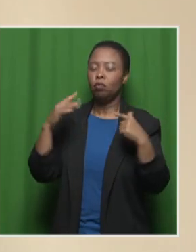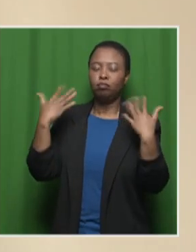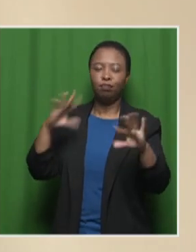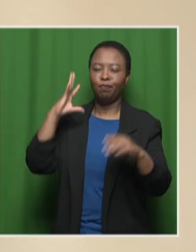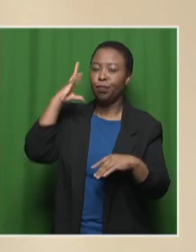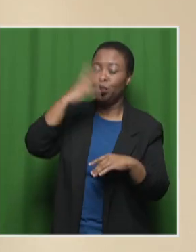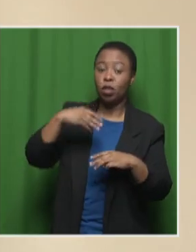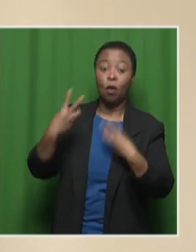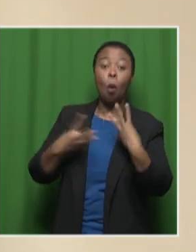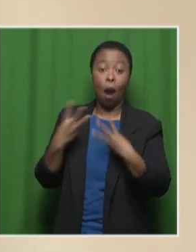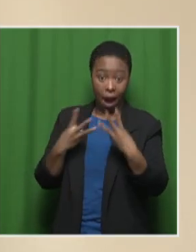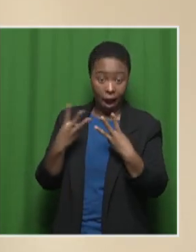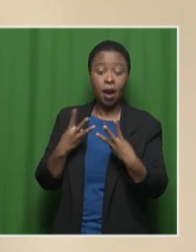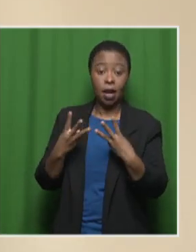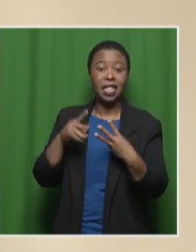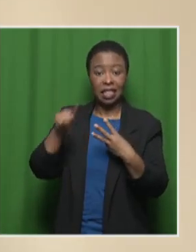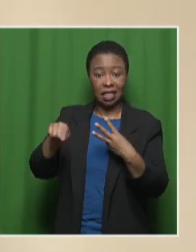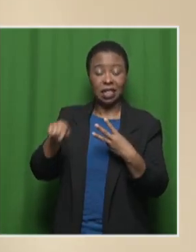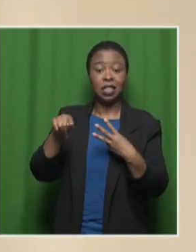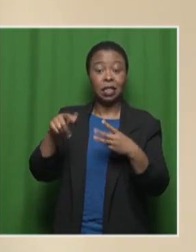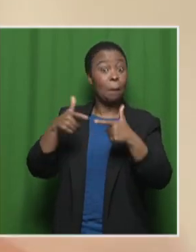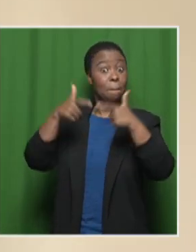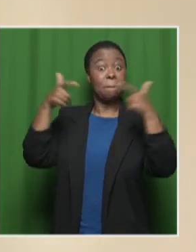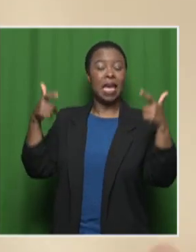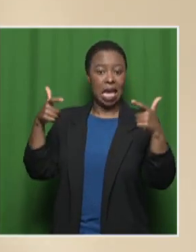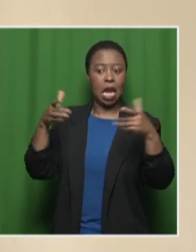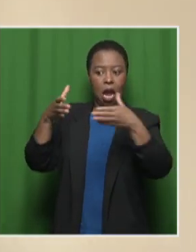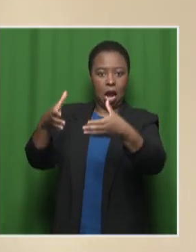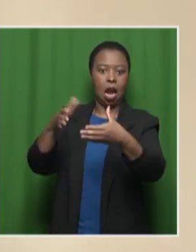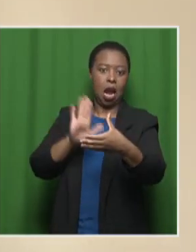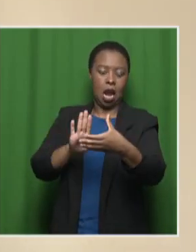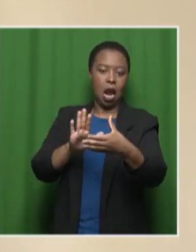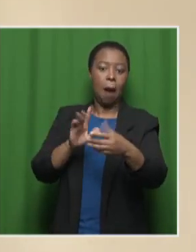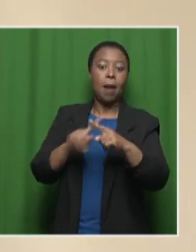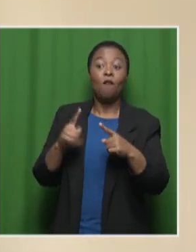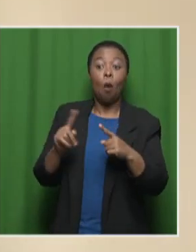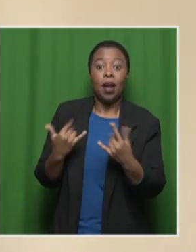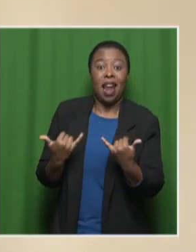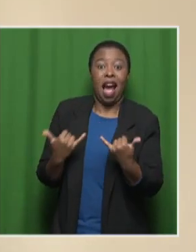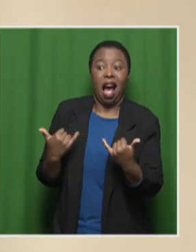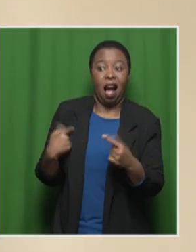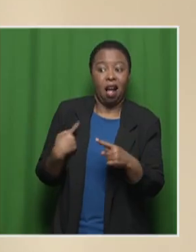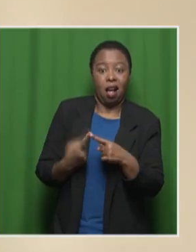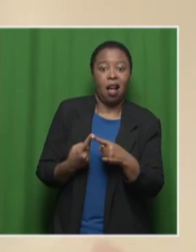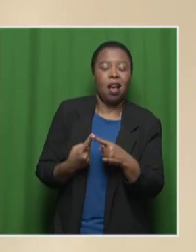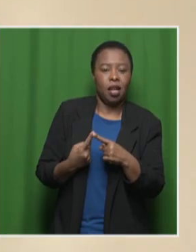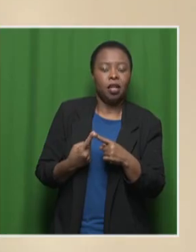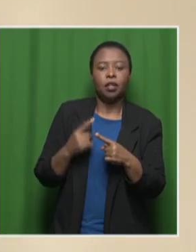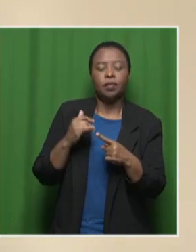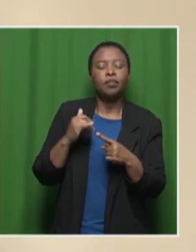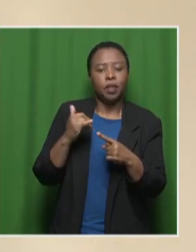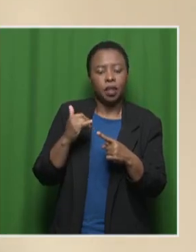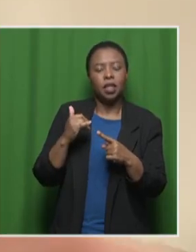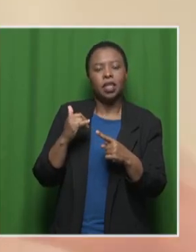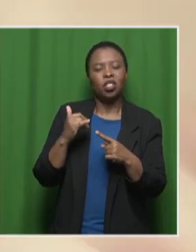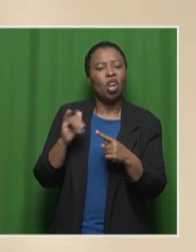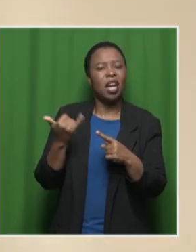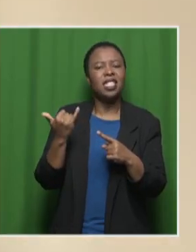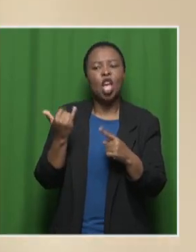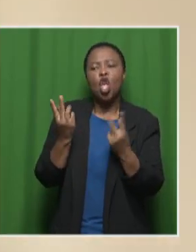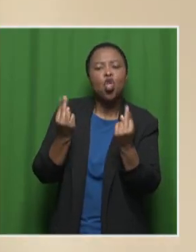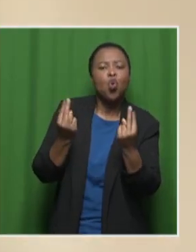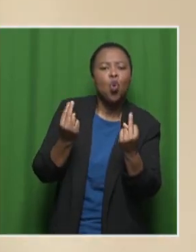a huge industry in and of itself. But it's up to this point, it's largely been around tooling up. So there's been like new